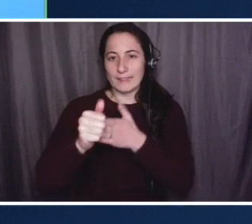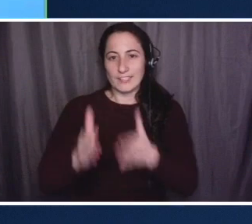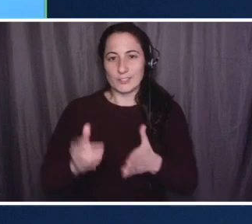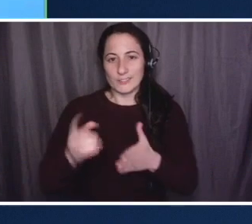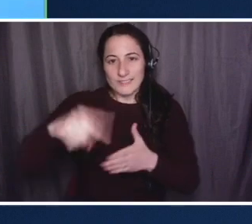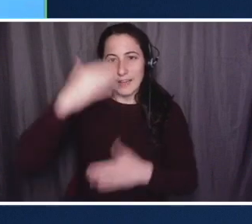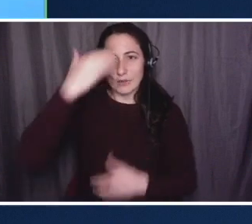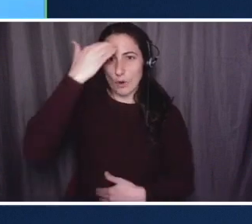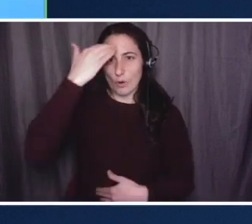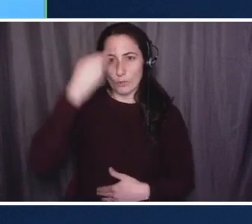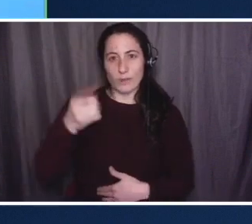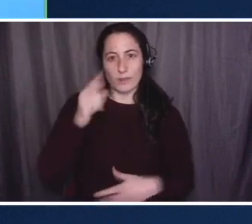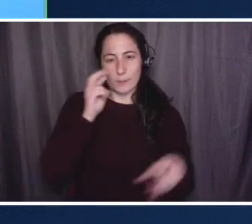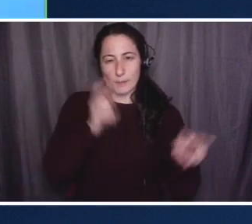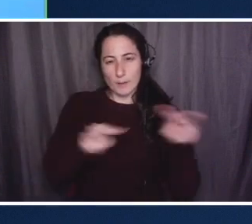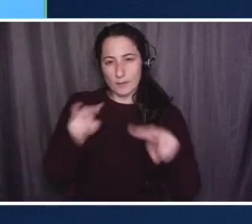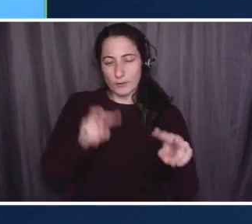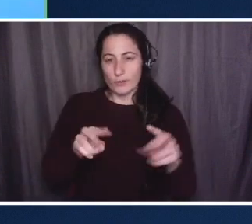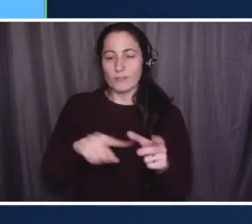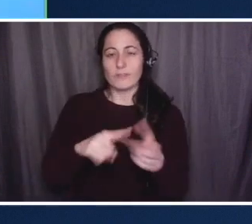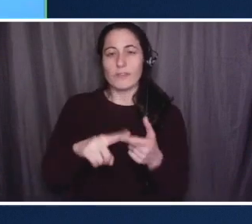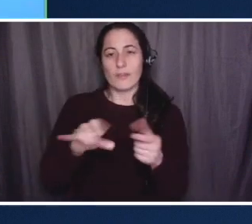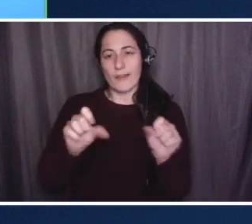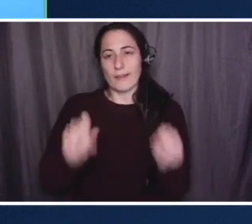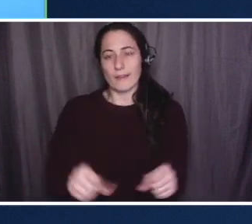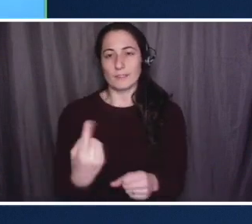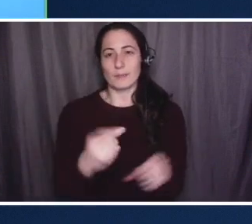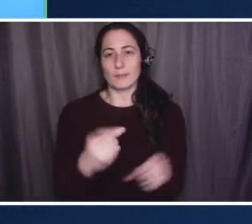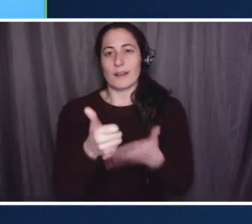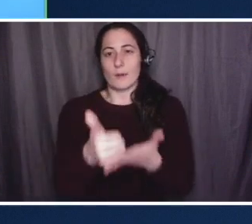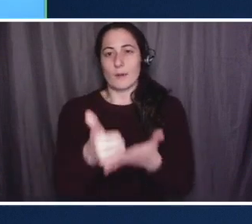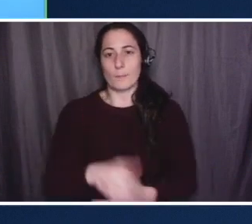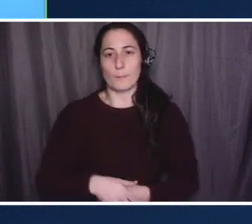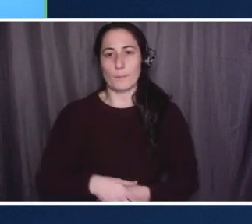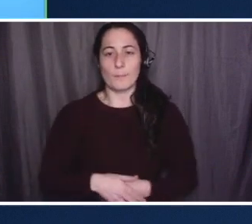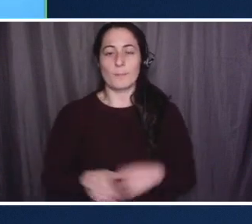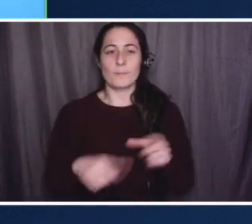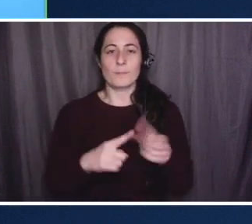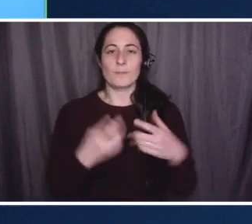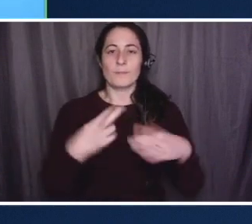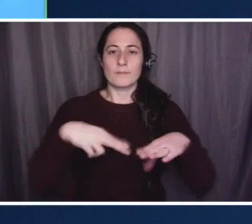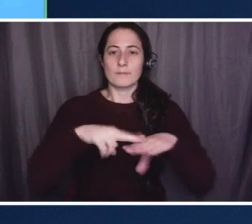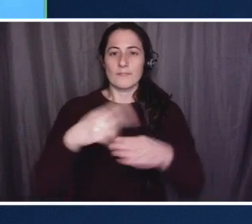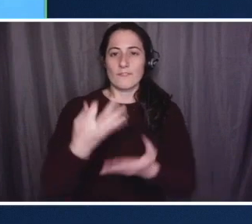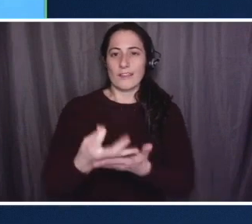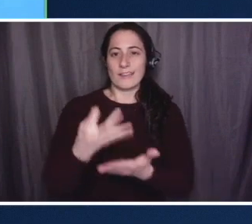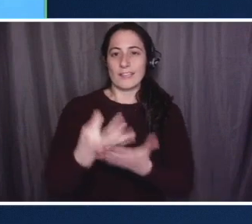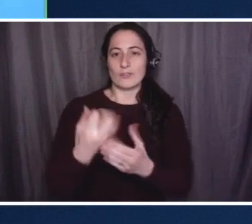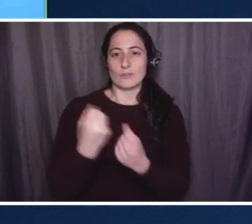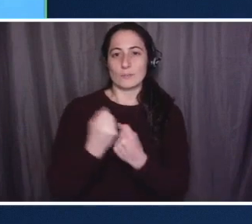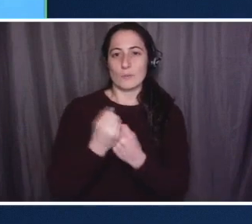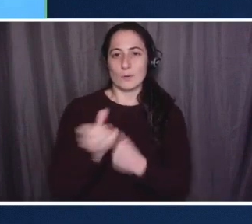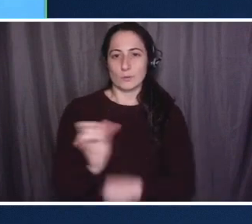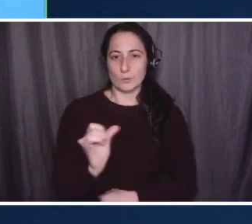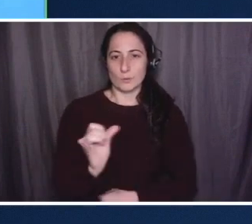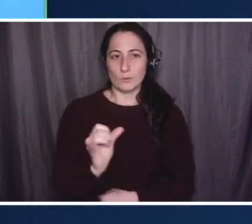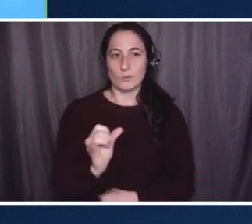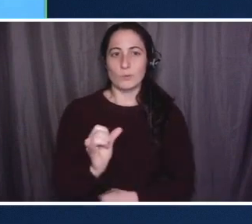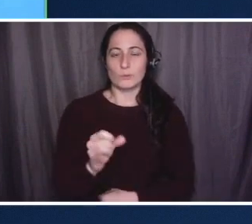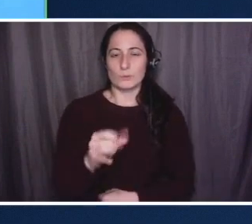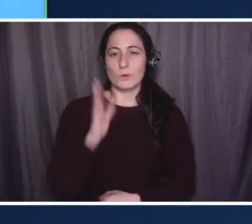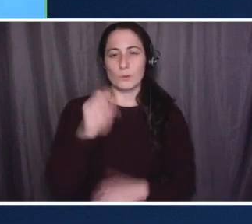that can be also something that can help. And of course, financial support. because it requires a lot